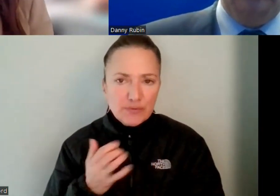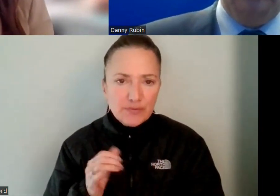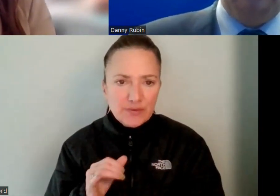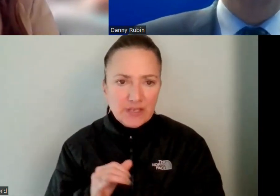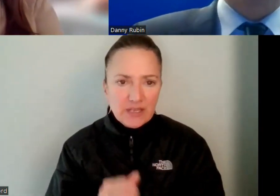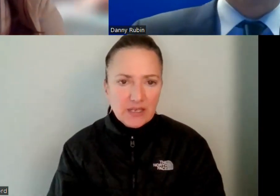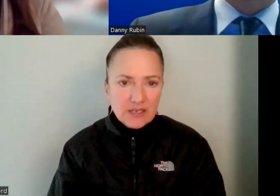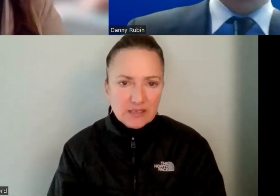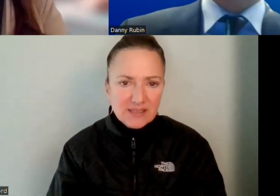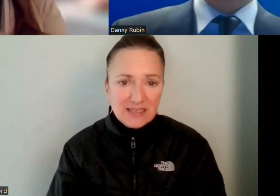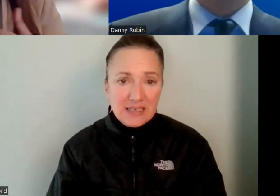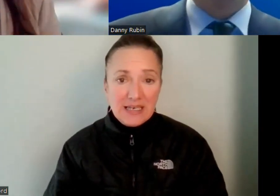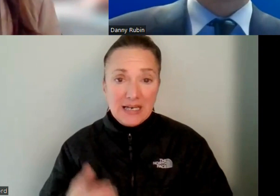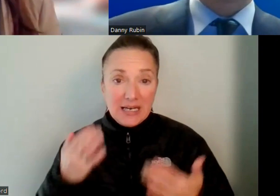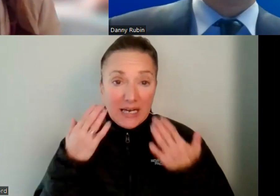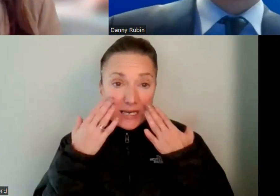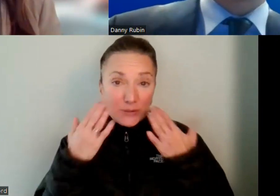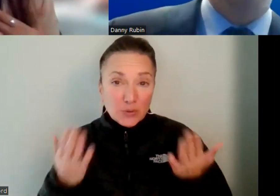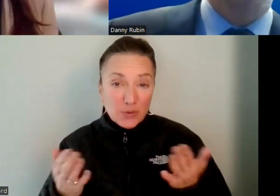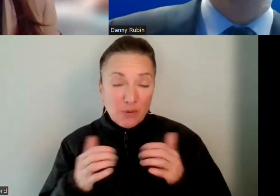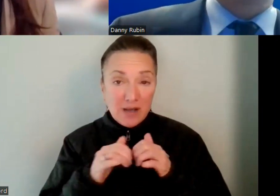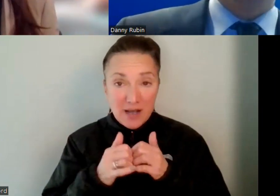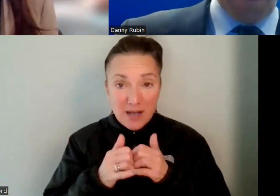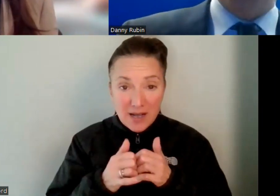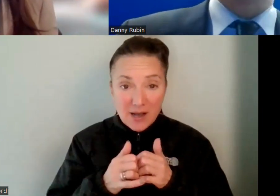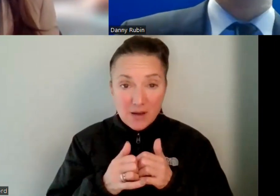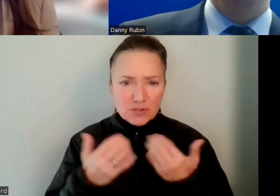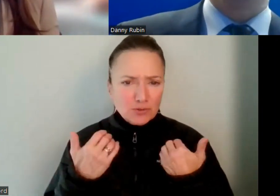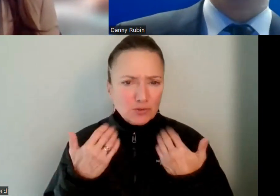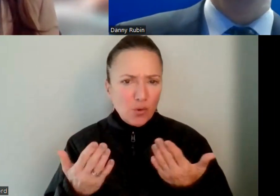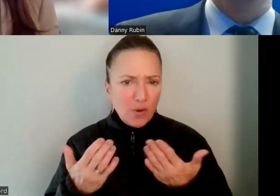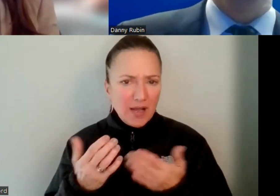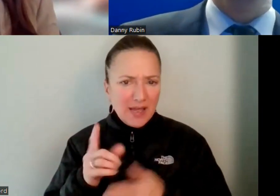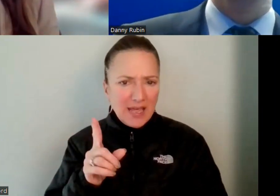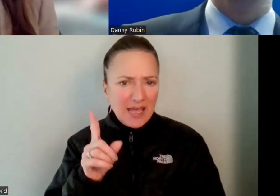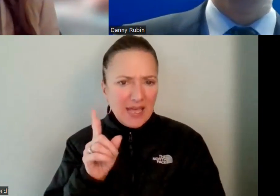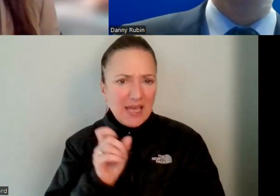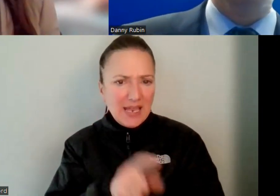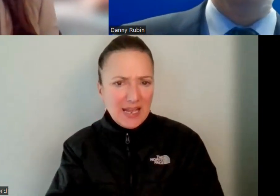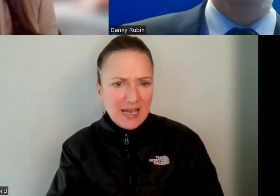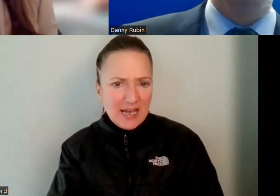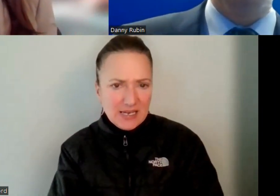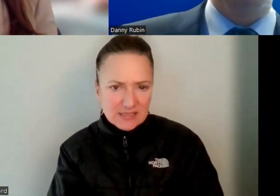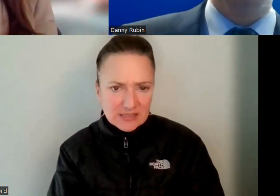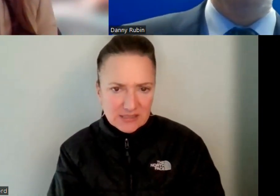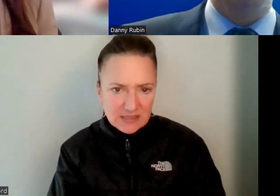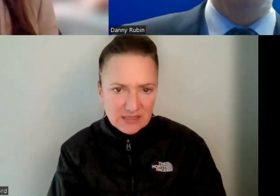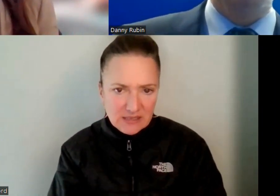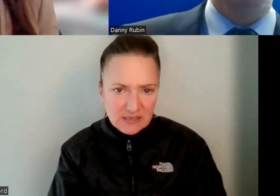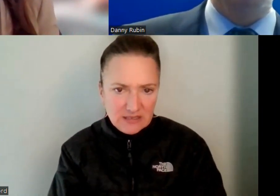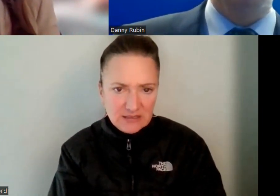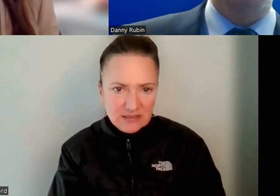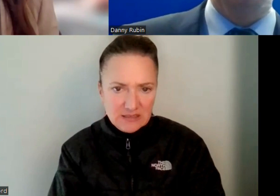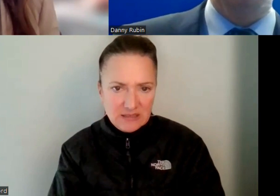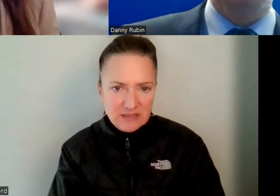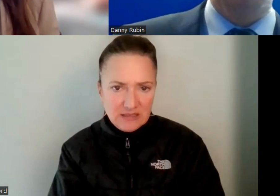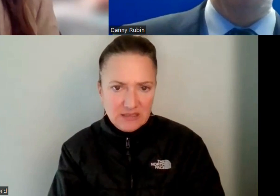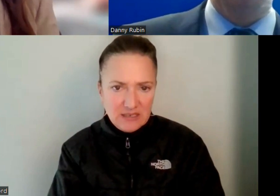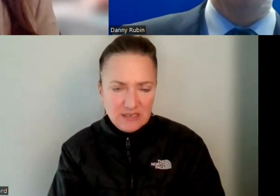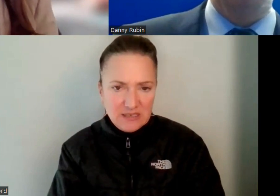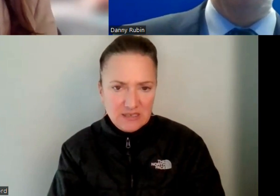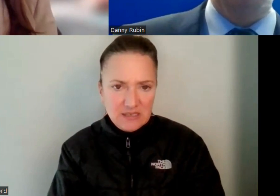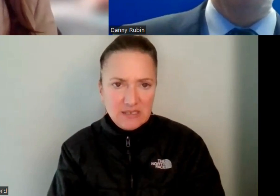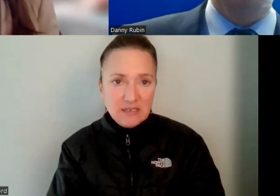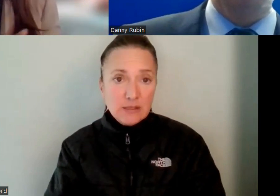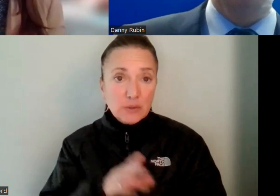to ask this. Should I ask this?" Don't doubt yourself. Just ask because Hmm. what's going to happen, the person is going to explain to you what it